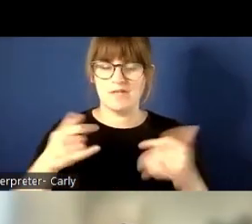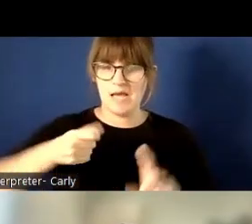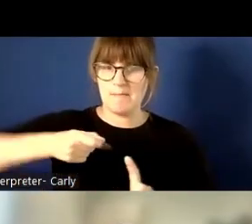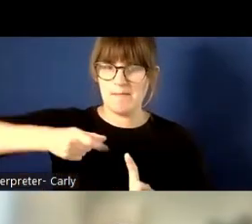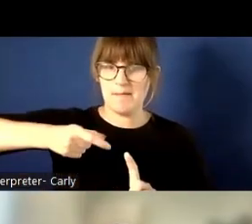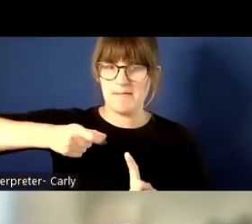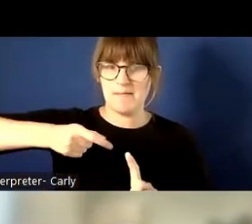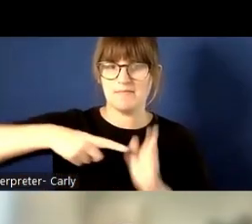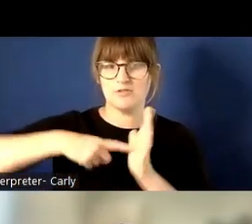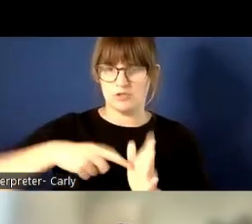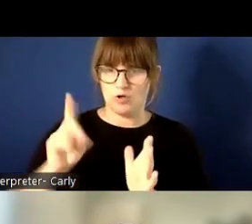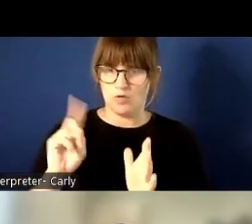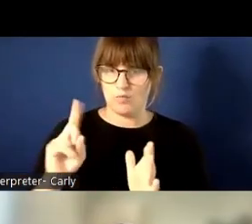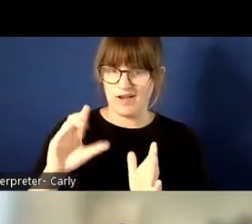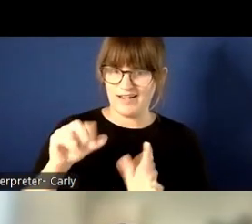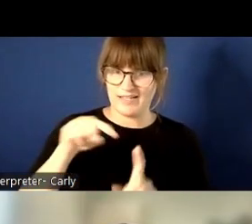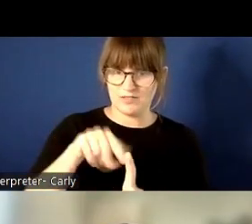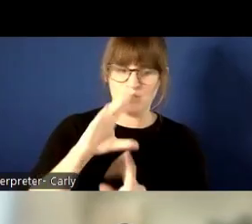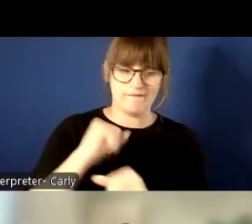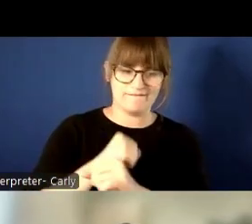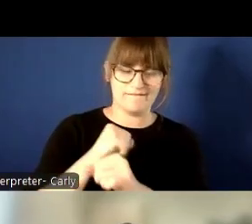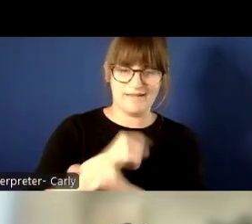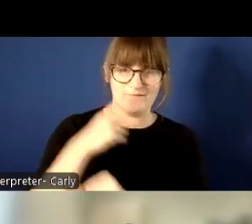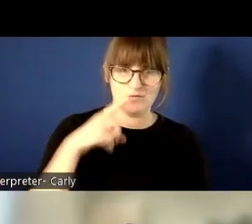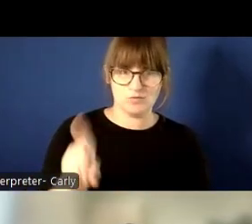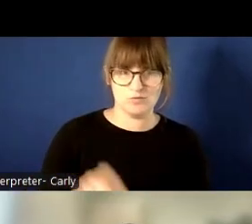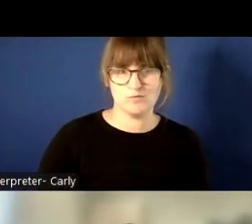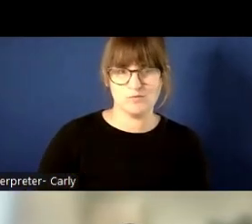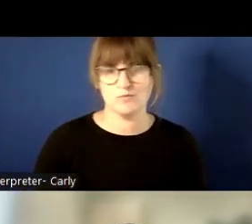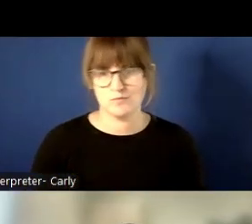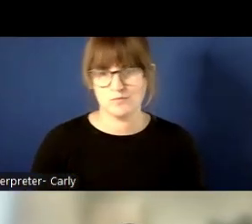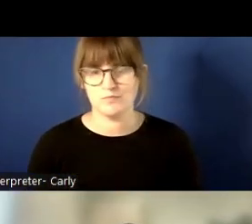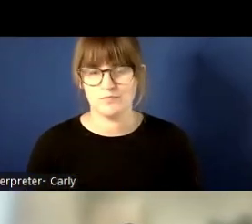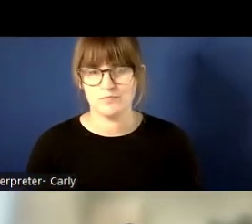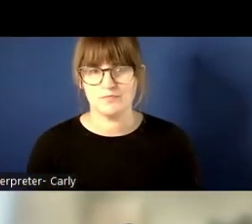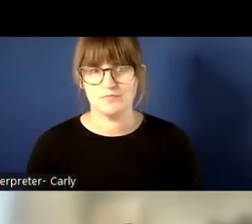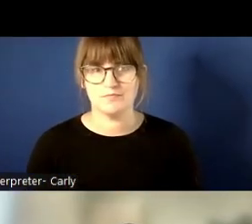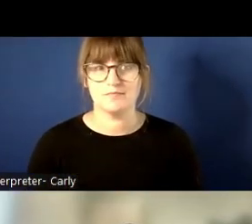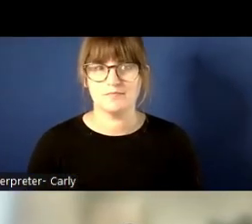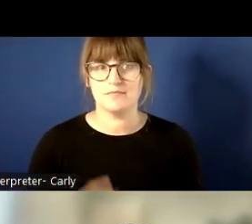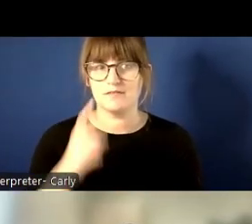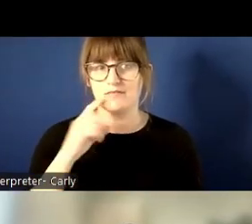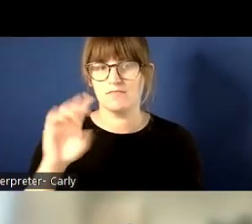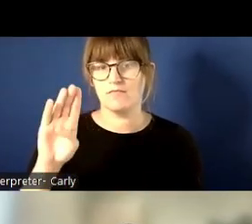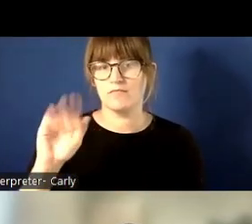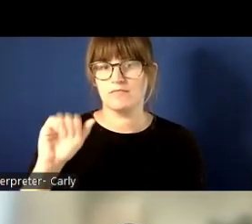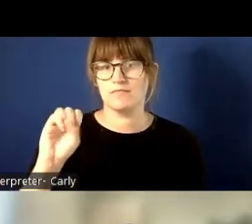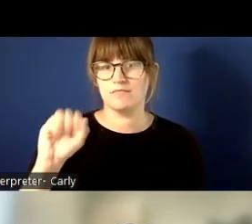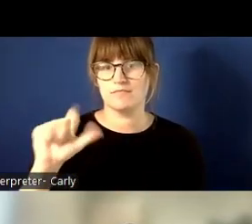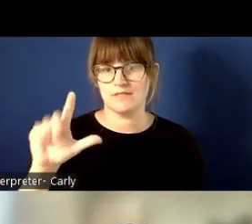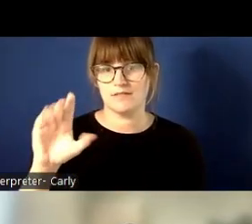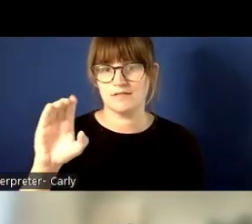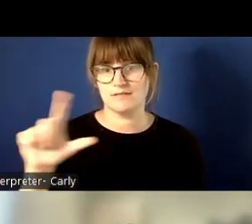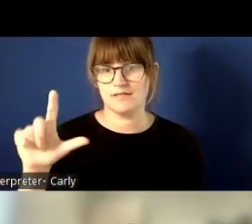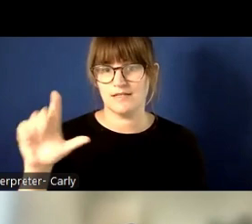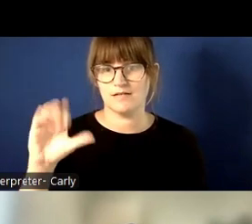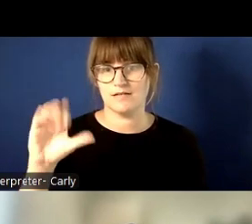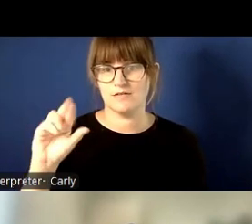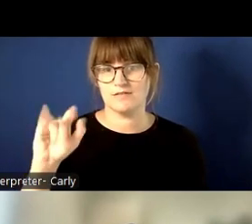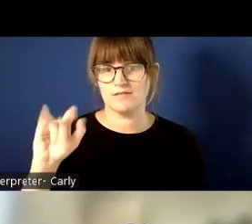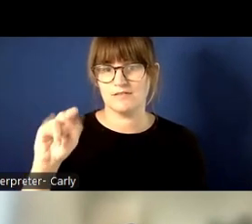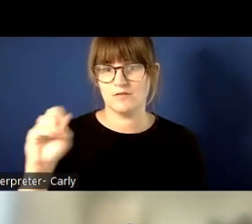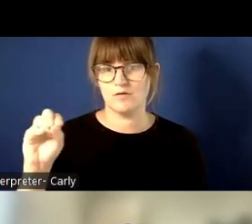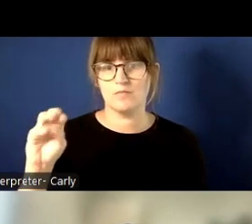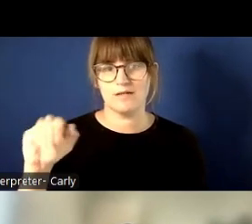showing it where the cancer is so that it fights against that cancer again. So with basal cell carcinoma, we will sometimes use systemic therapy for